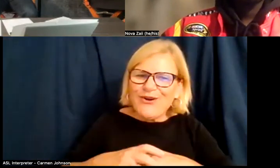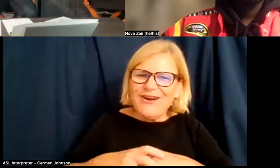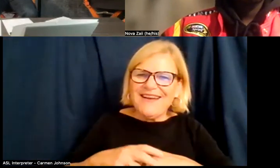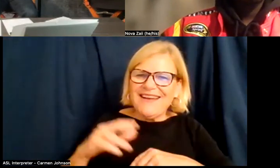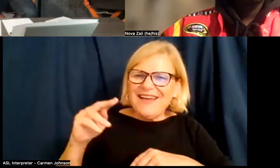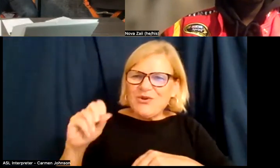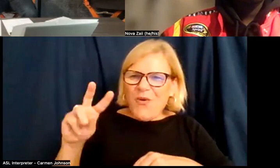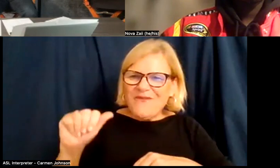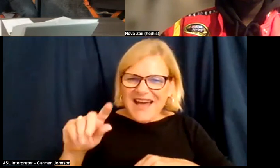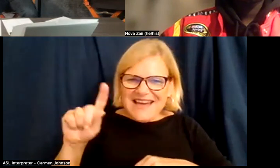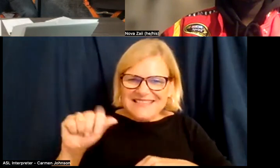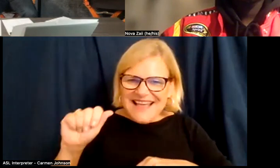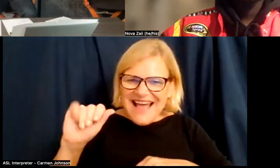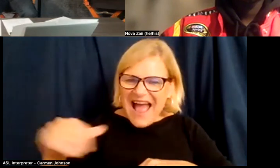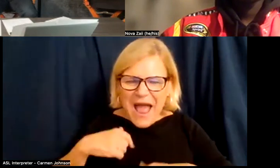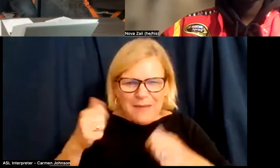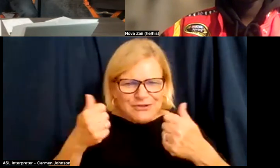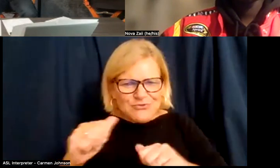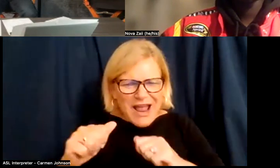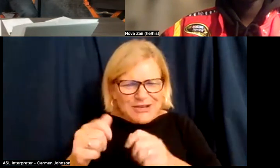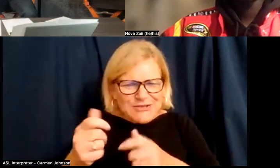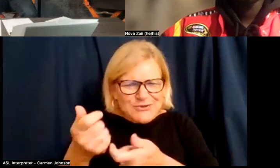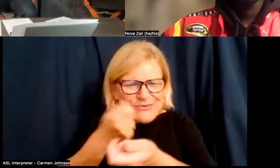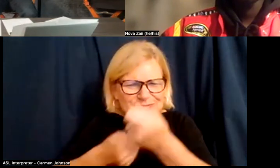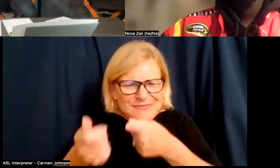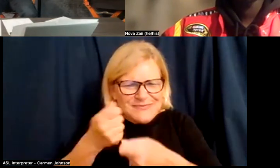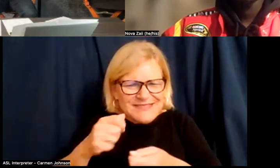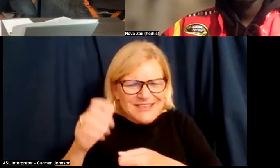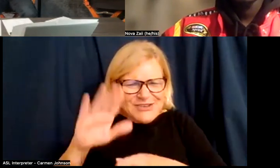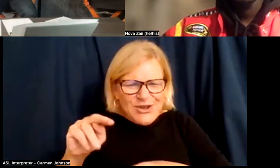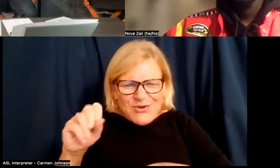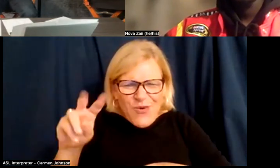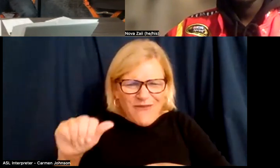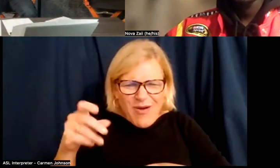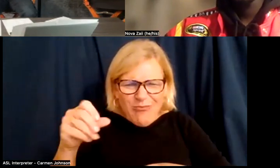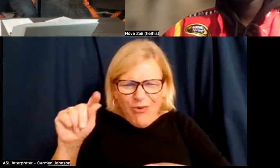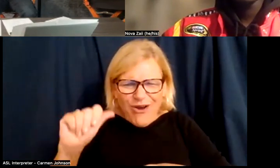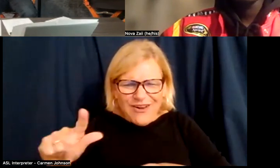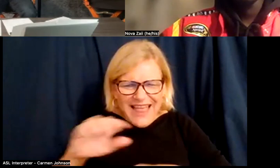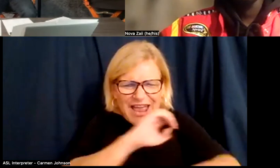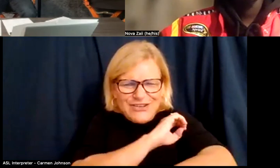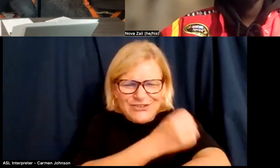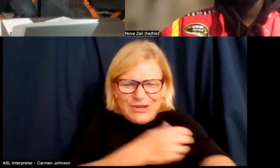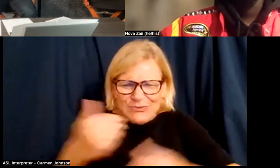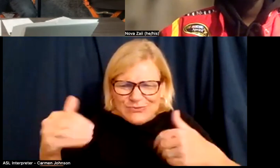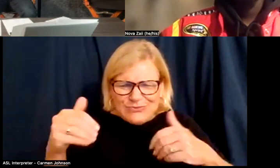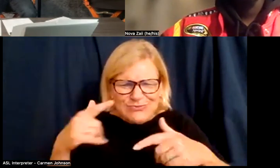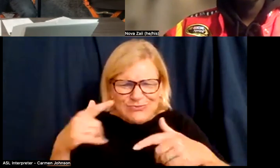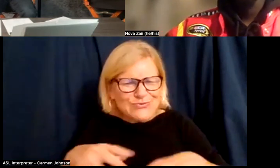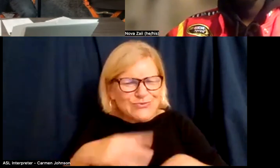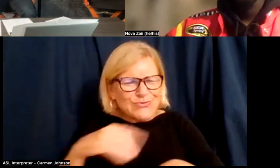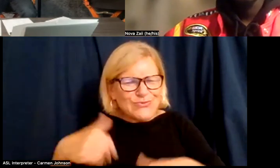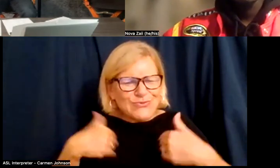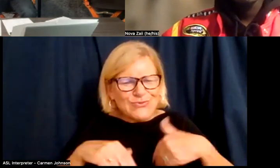Nova Zaii. I'm just trying to channel your Nova Portals energy. Like, that is amazing. Like, this